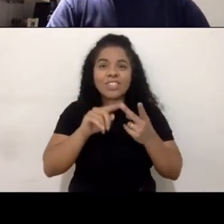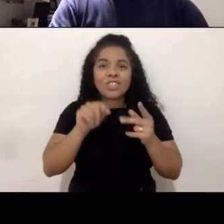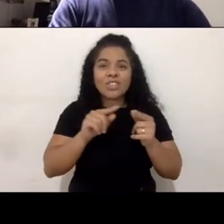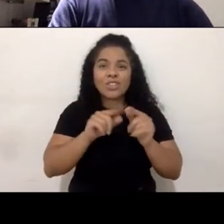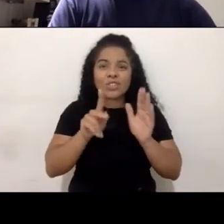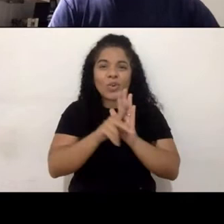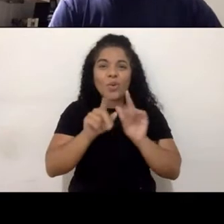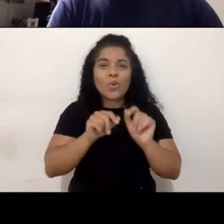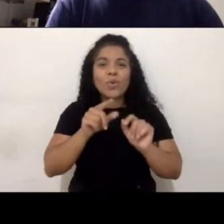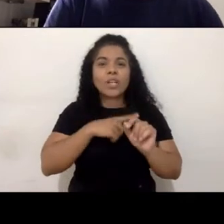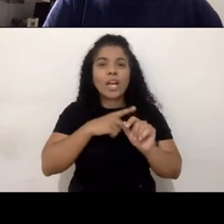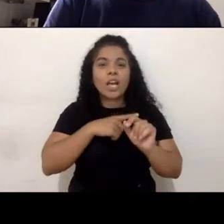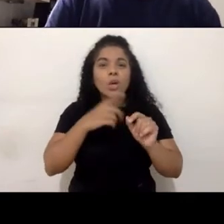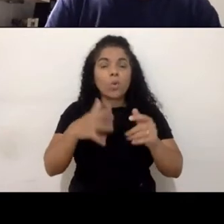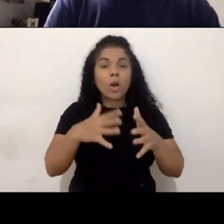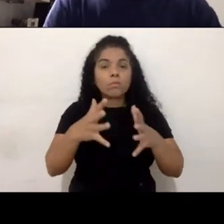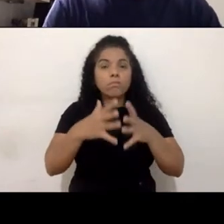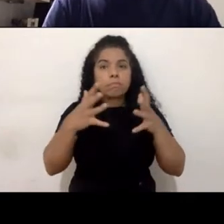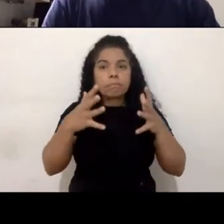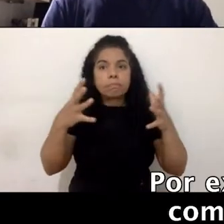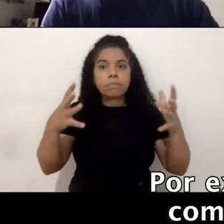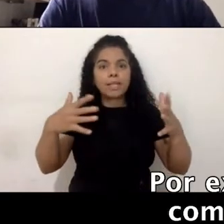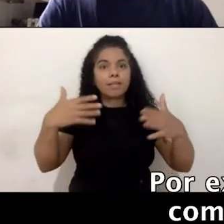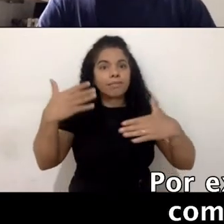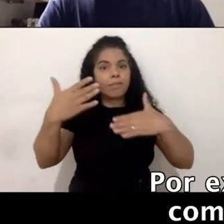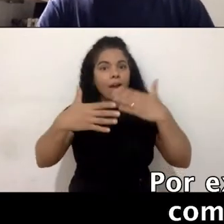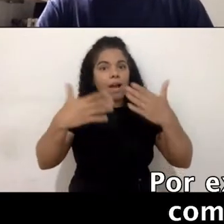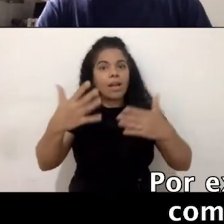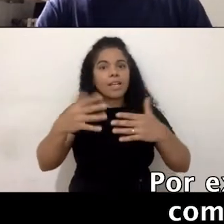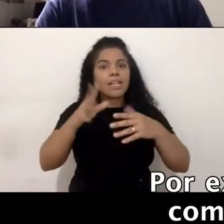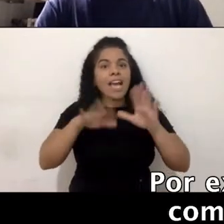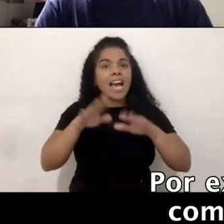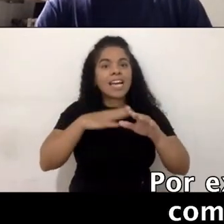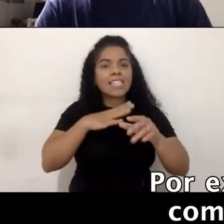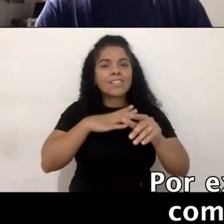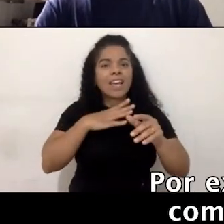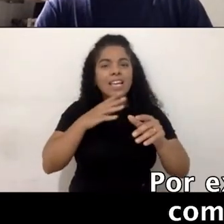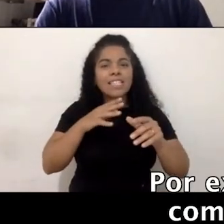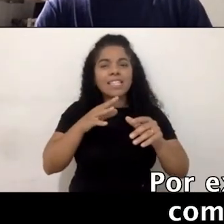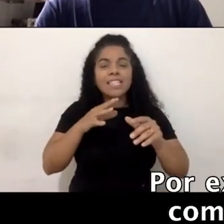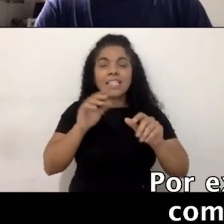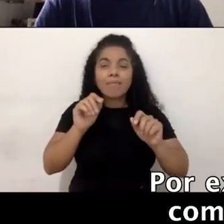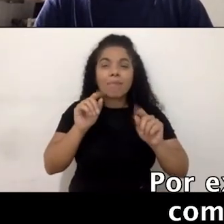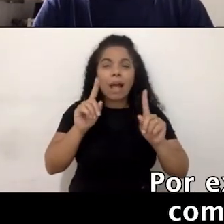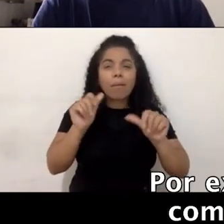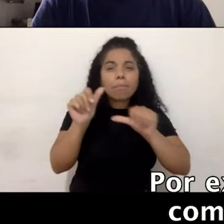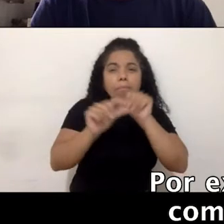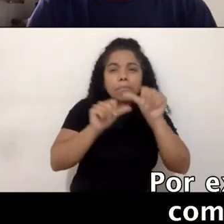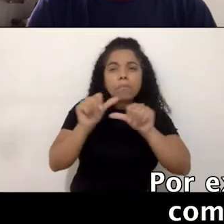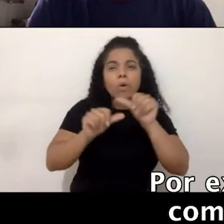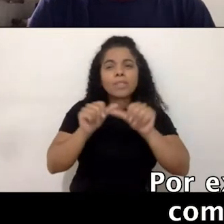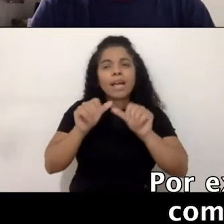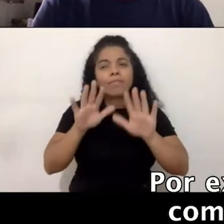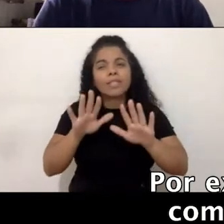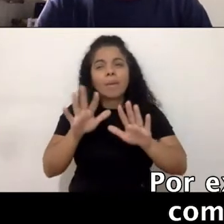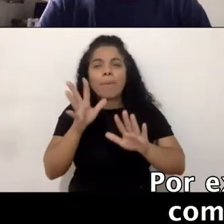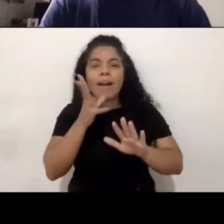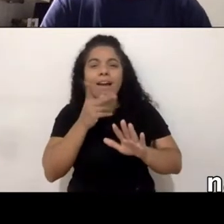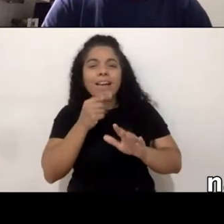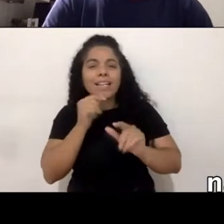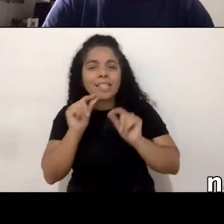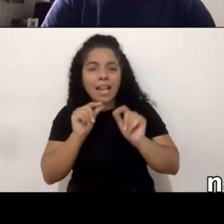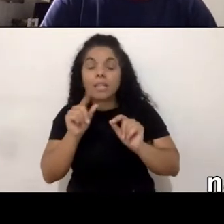slower to apply a change. So for instance, I was working with a client here in London in the UK